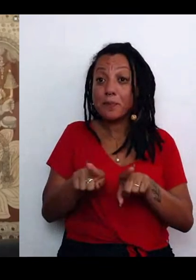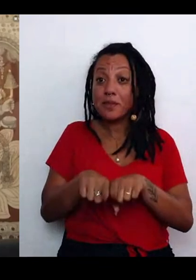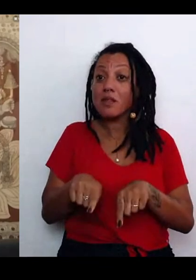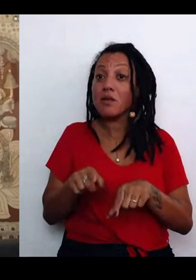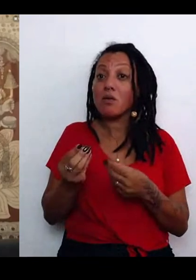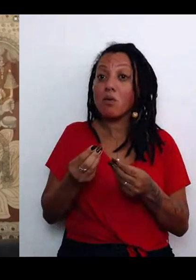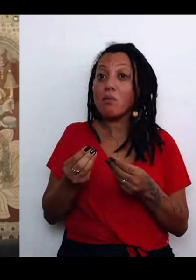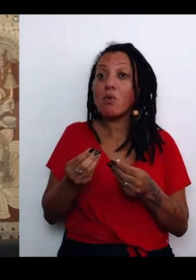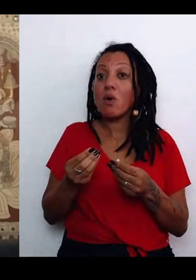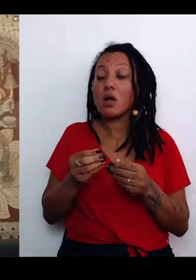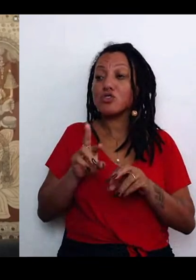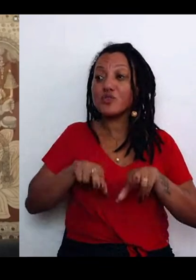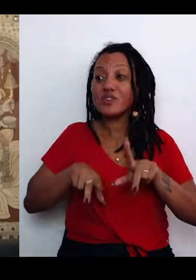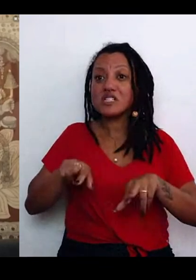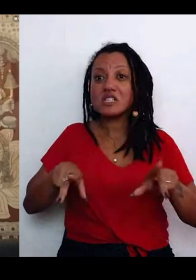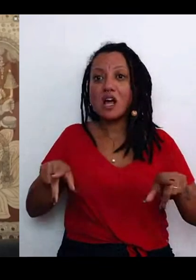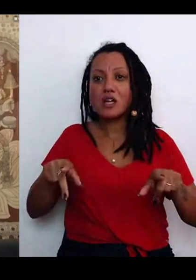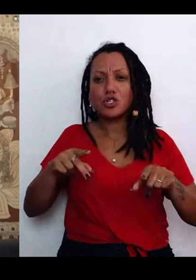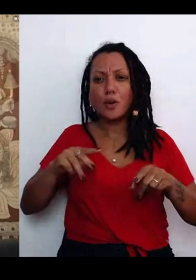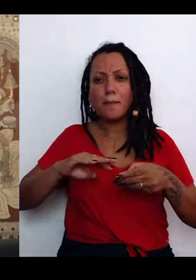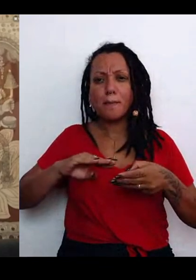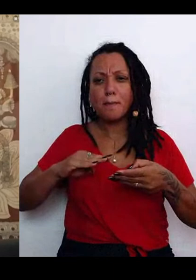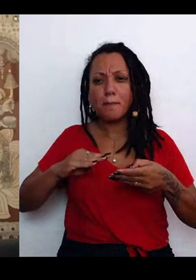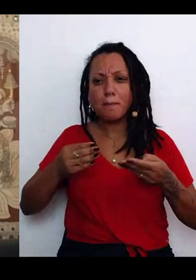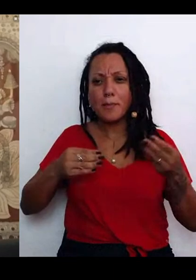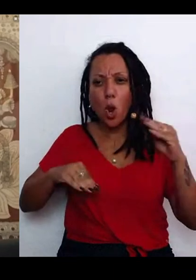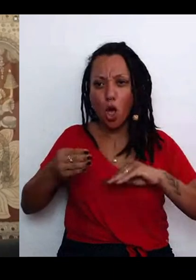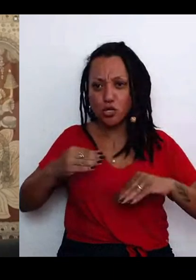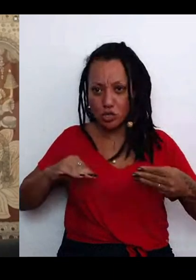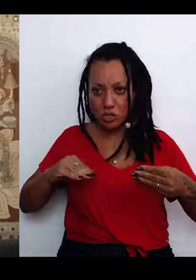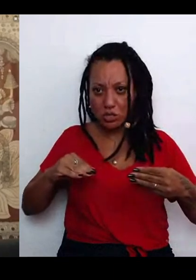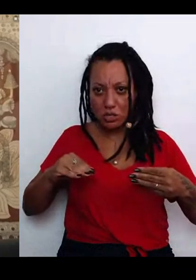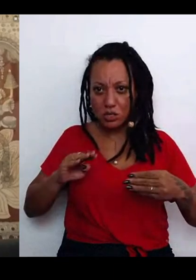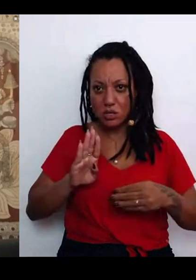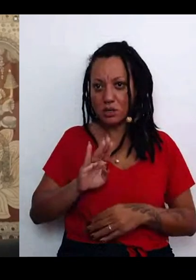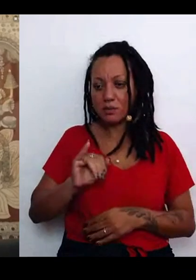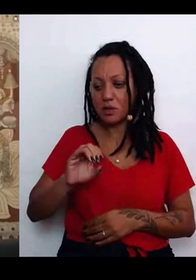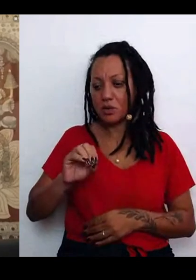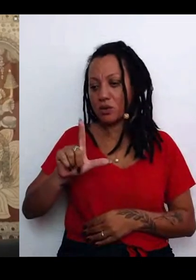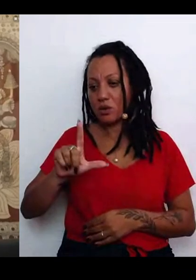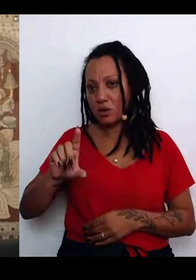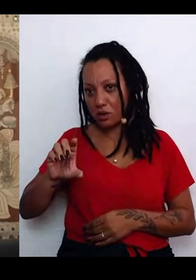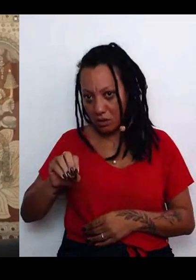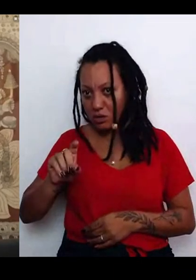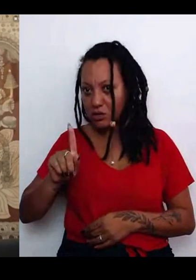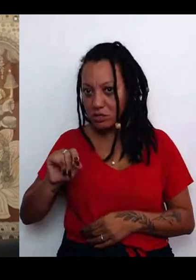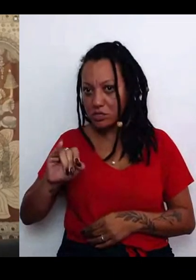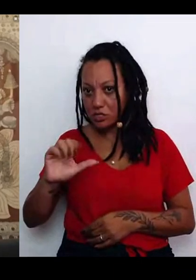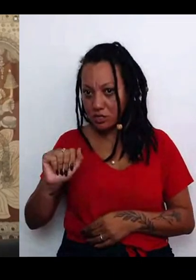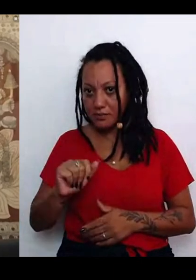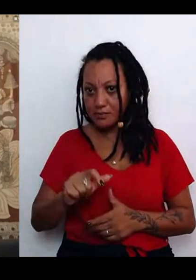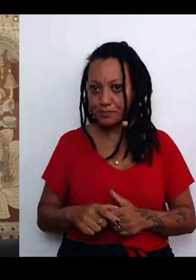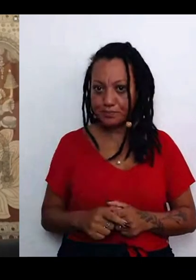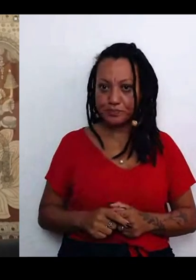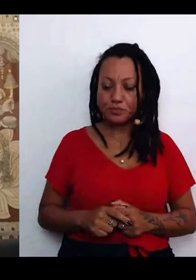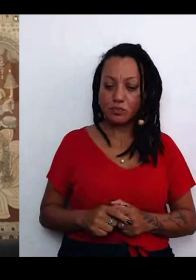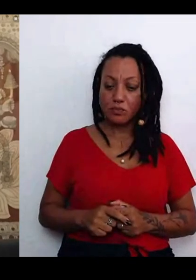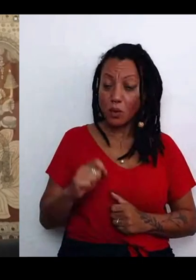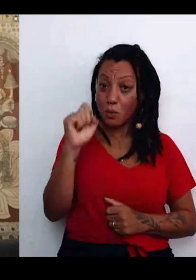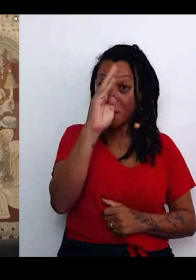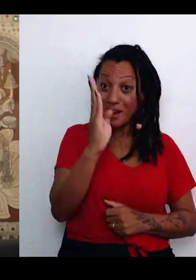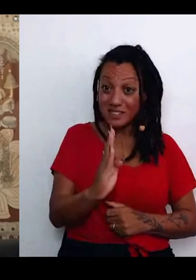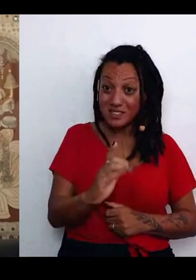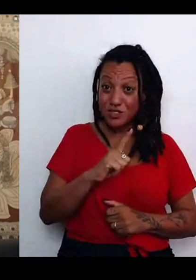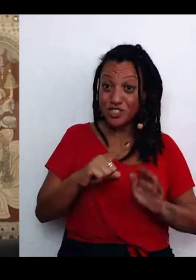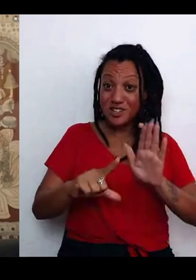and you know Brazil used to have amazing laws to recognize indigenous rights I've been to Brasilia